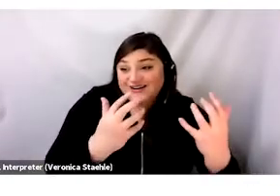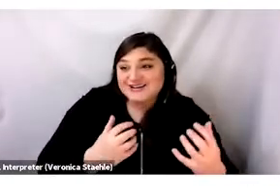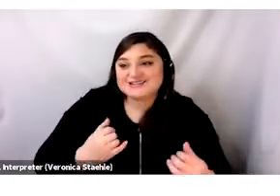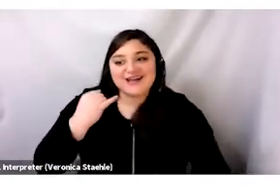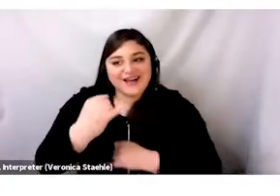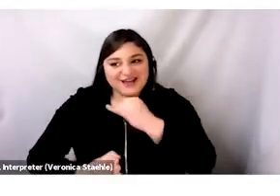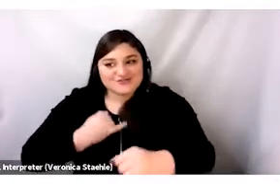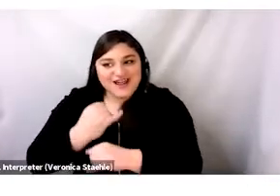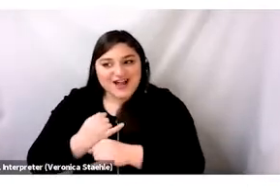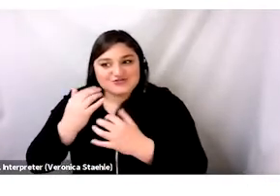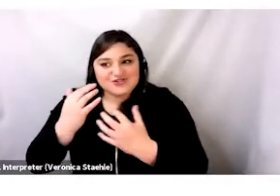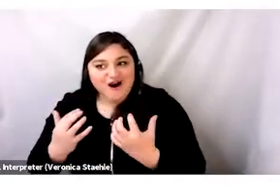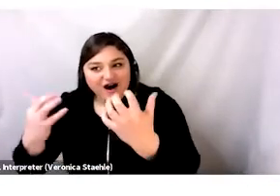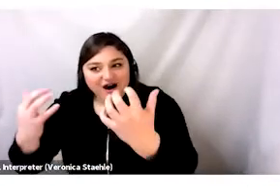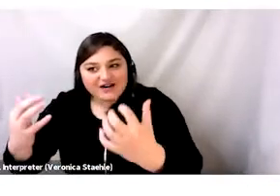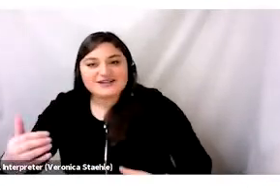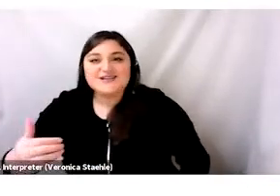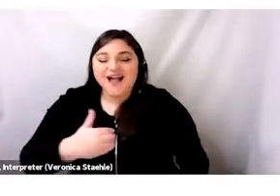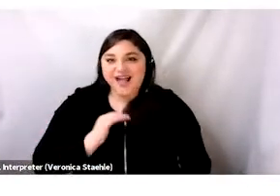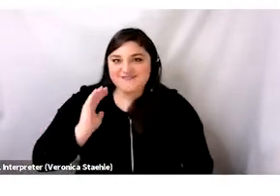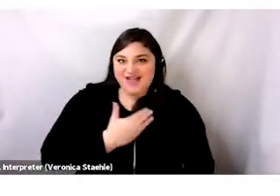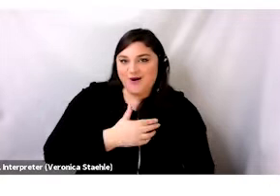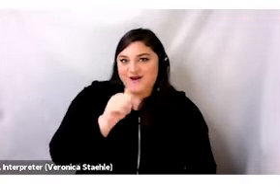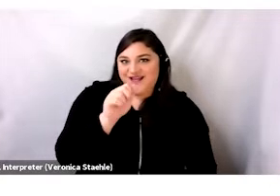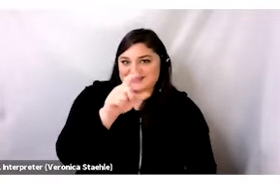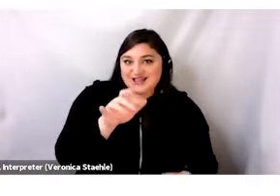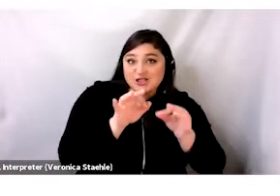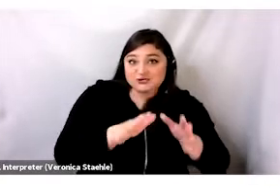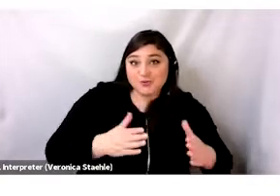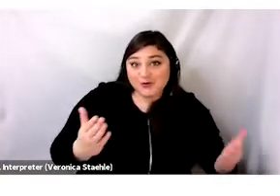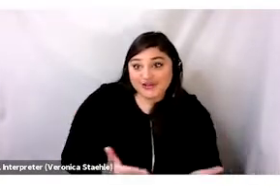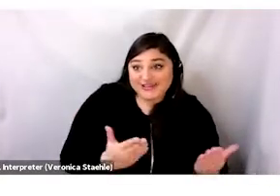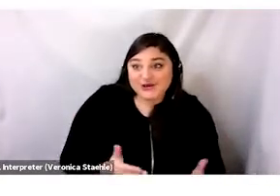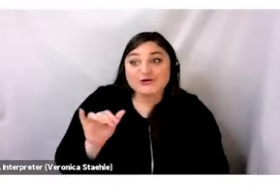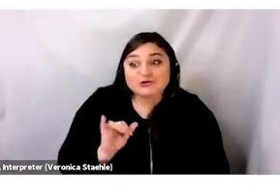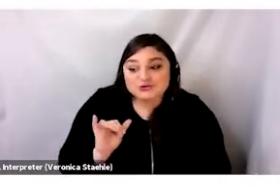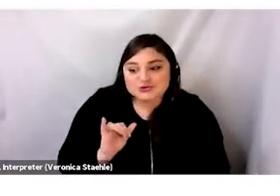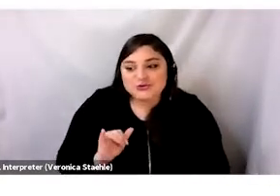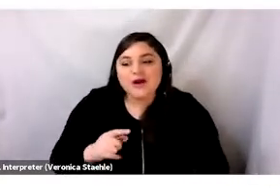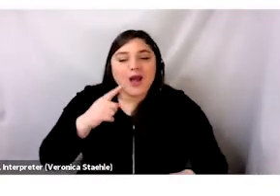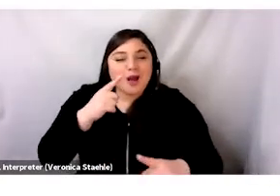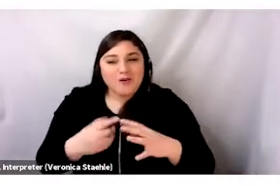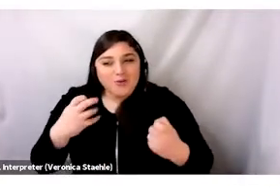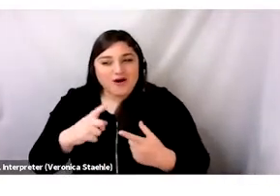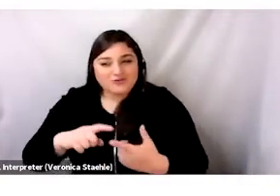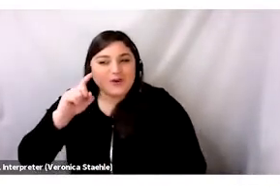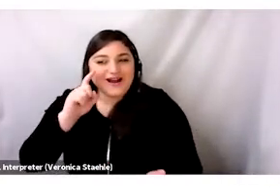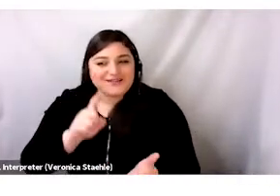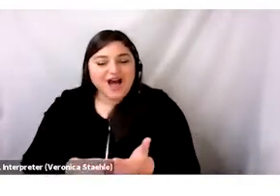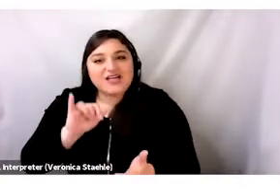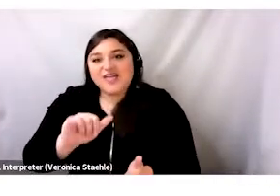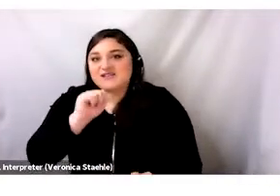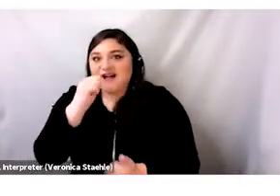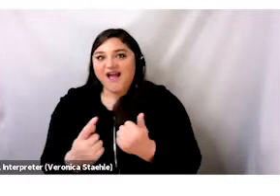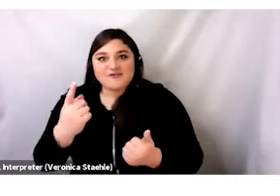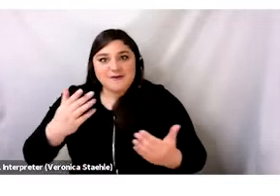wonderful ASL interpreter, Veronica, and also in recognition that not everyone here today in this class is